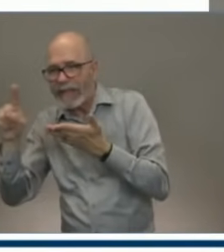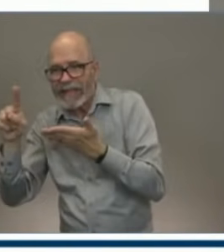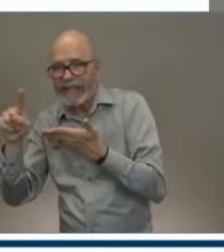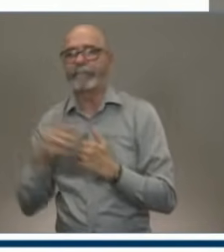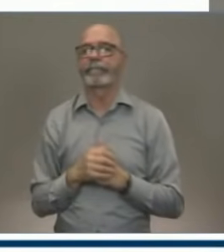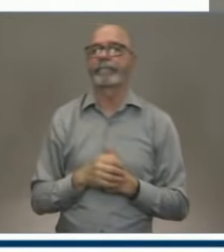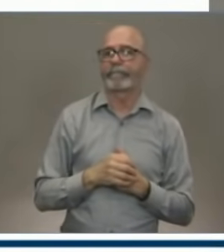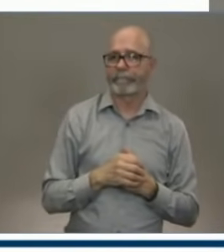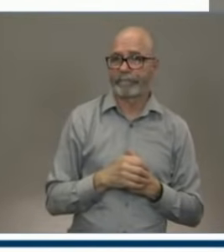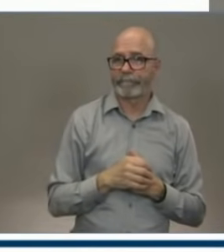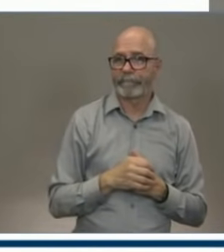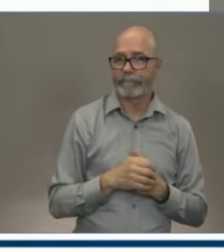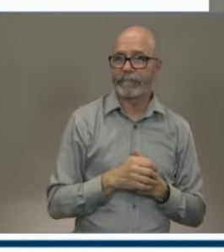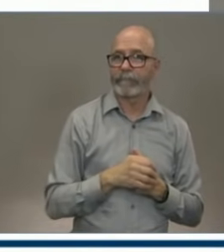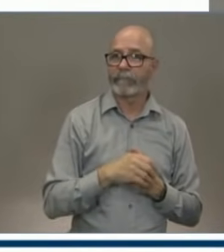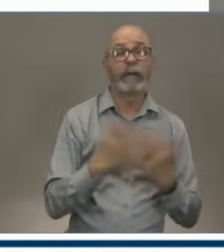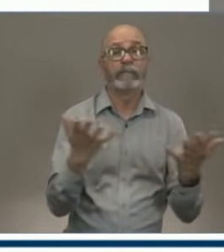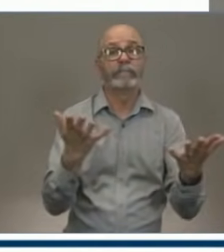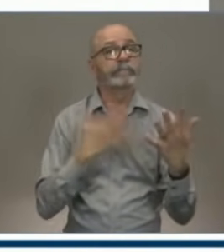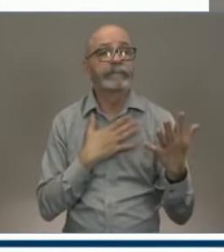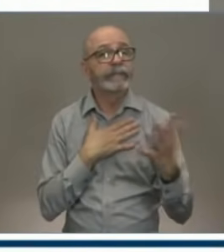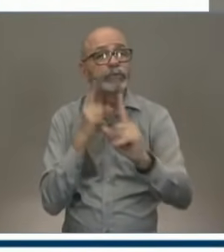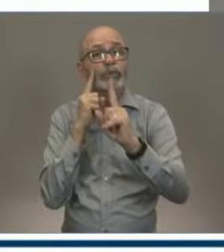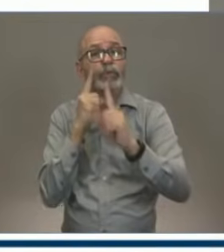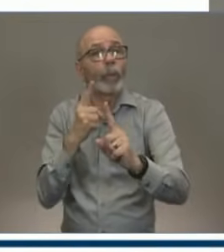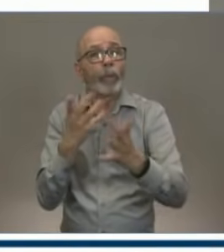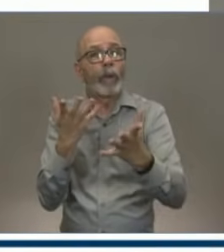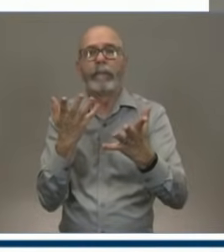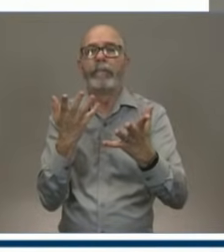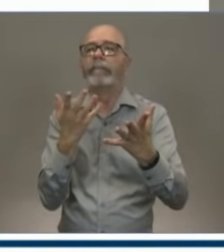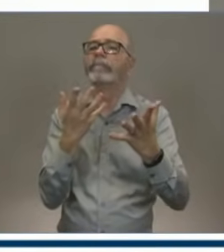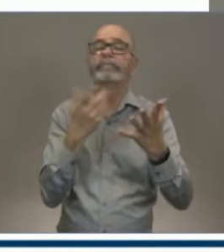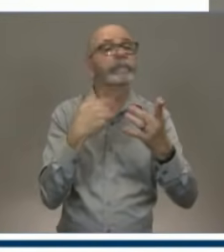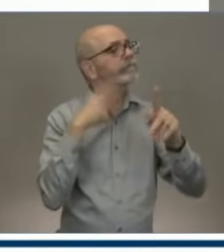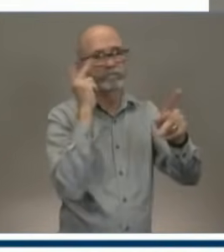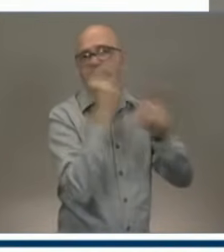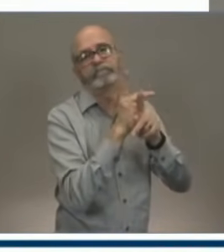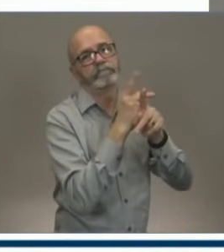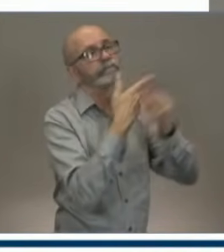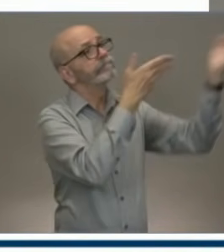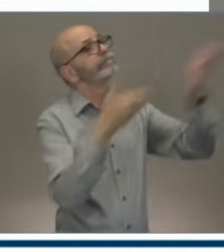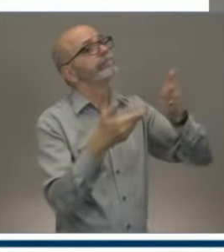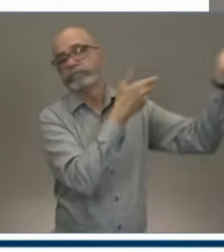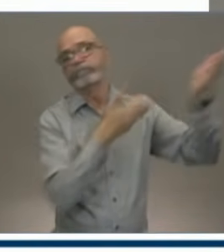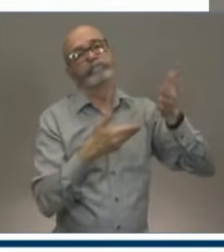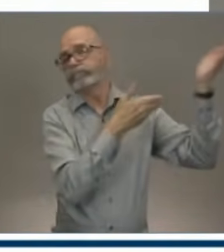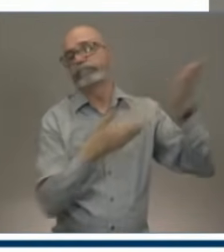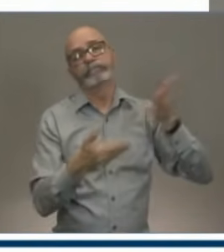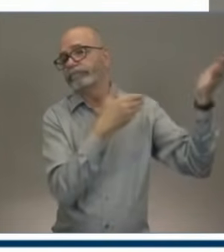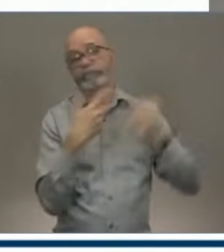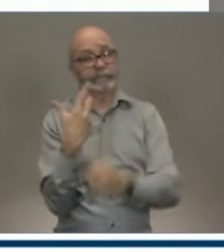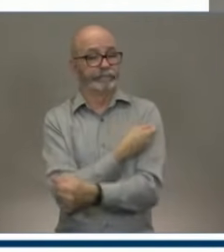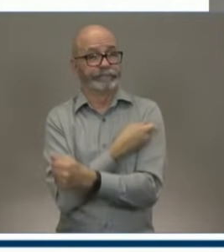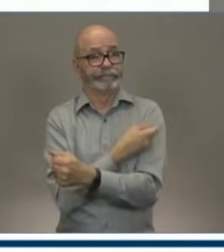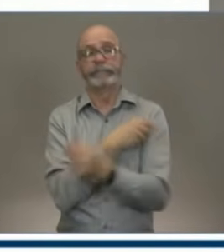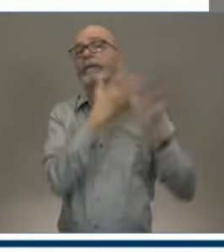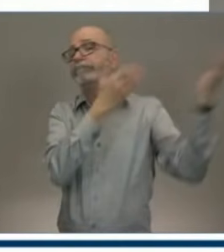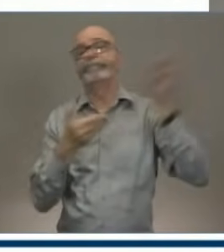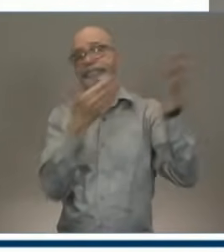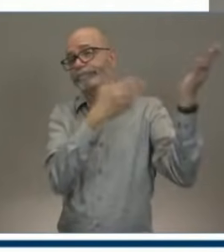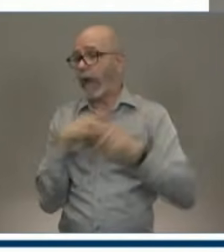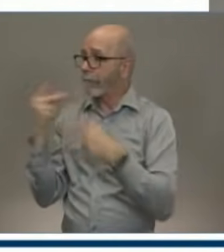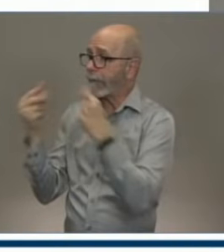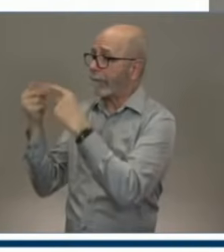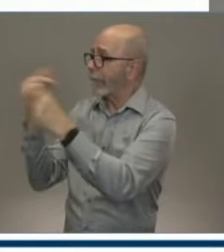sure that we have a constant and steady supply of vaccine going to clinics. We don't want to have